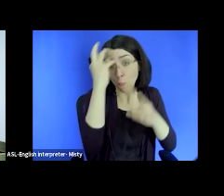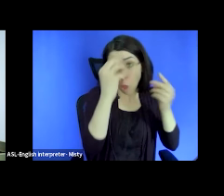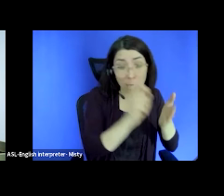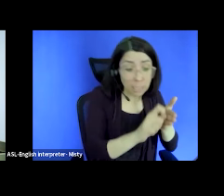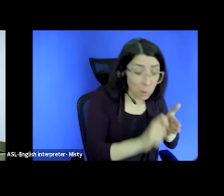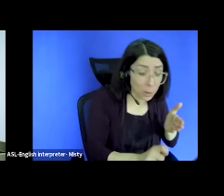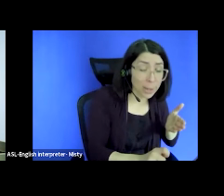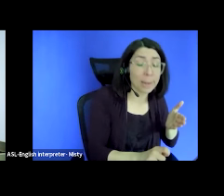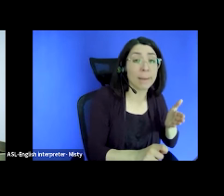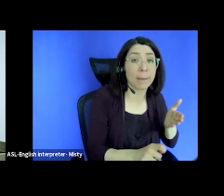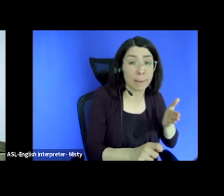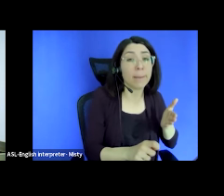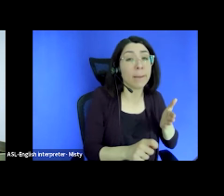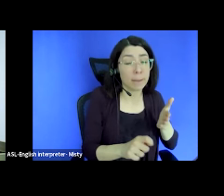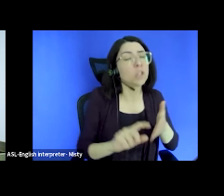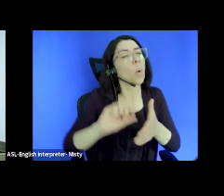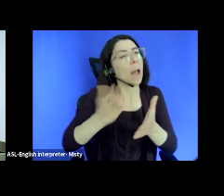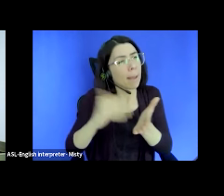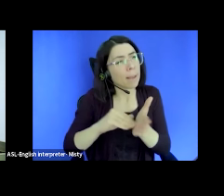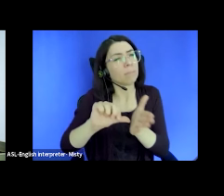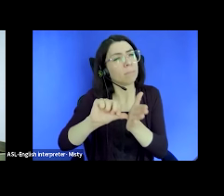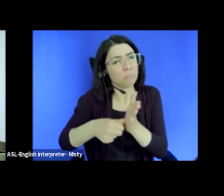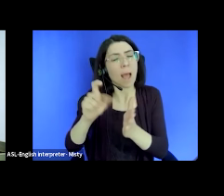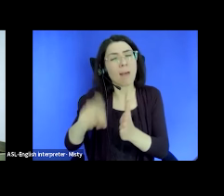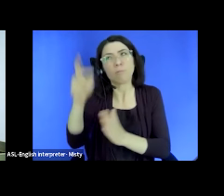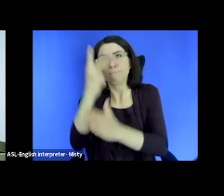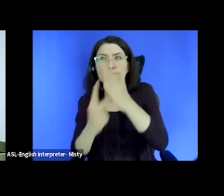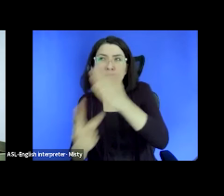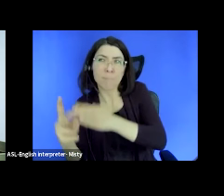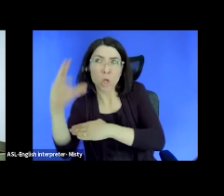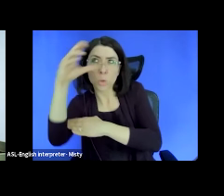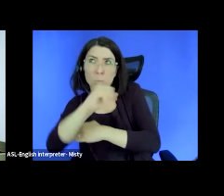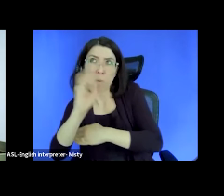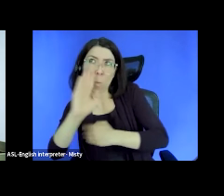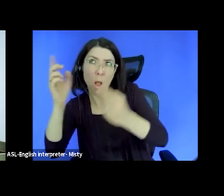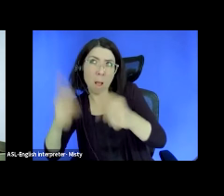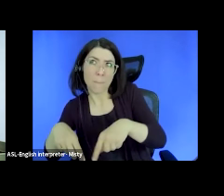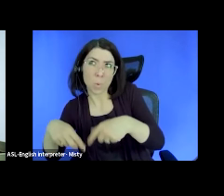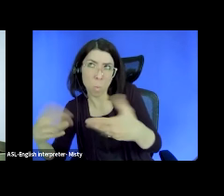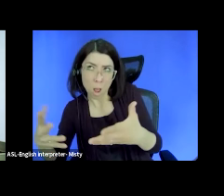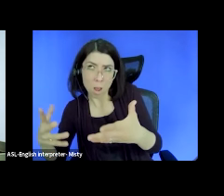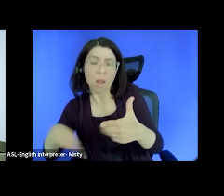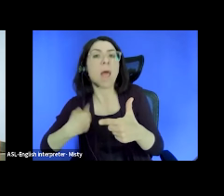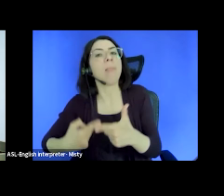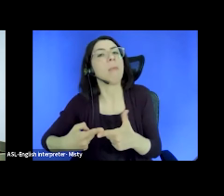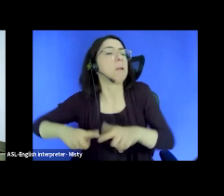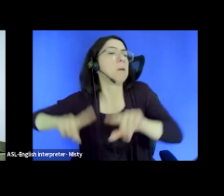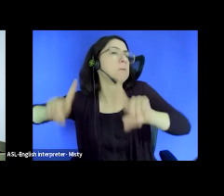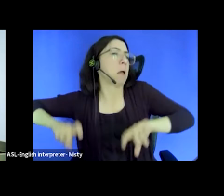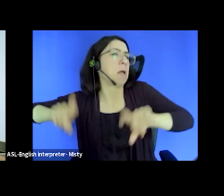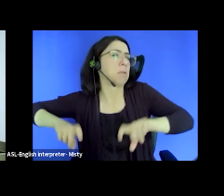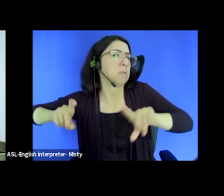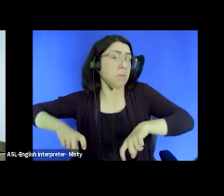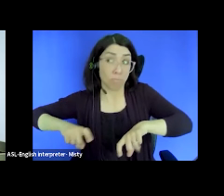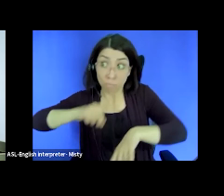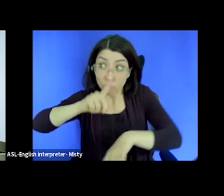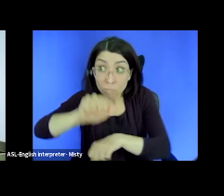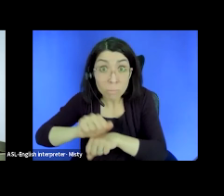a sound hypothesis and then creating that environment to test the evidence that we or to create some evidence that